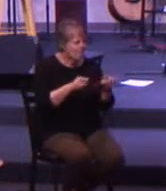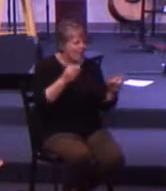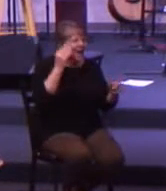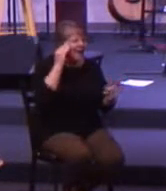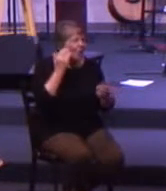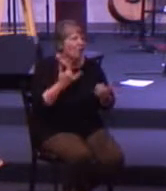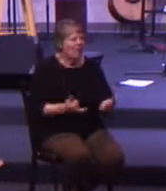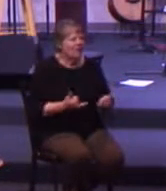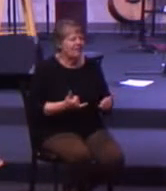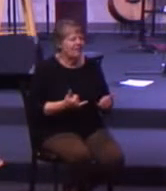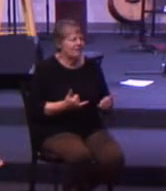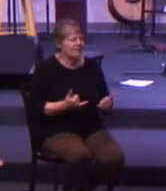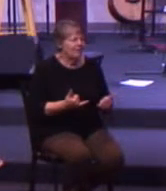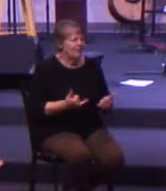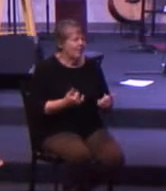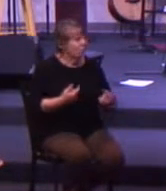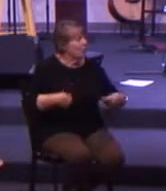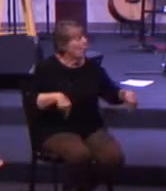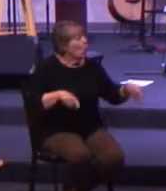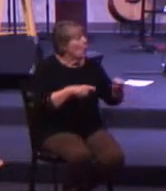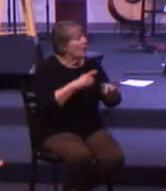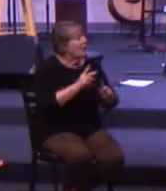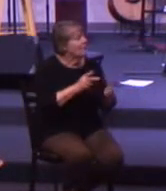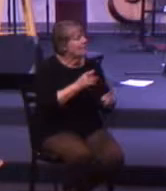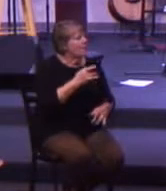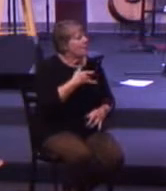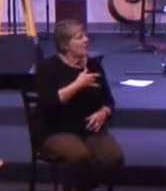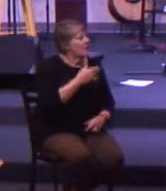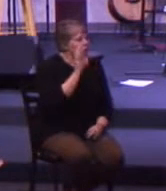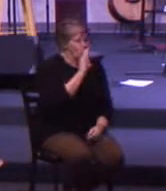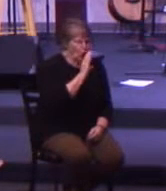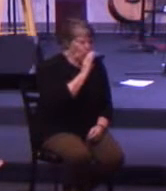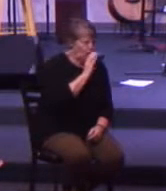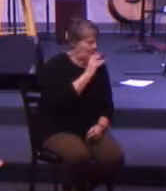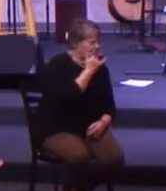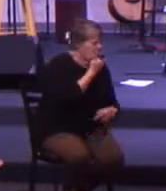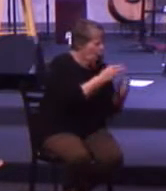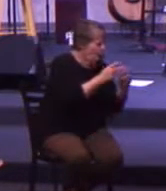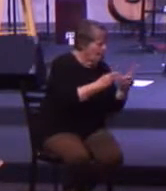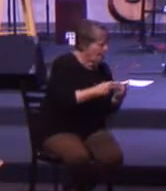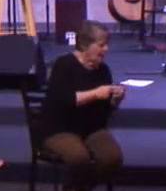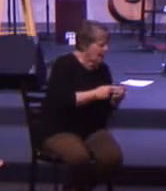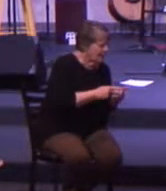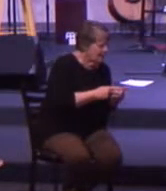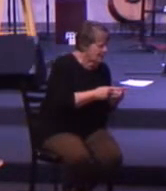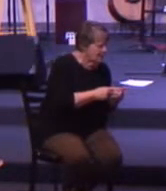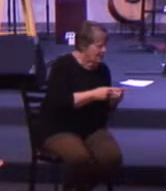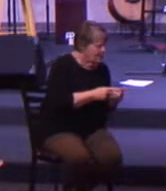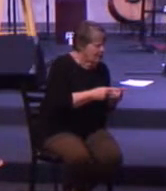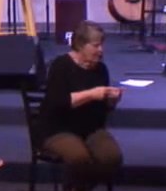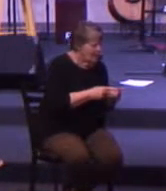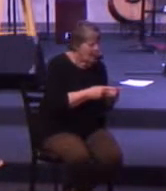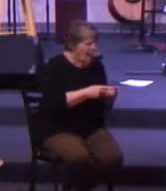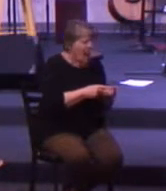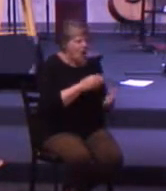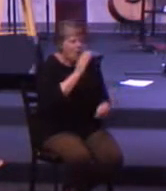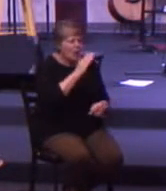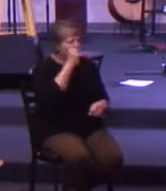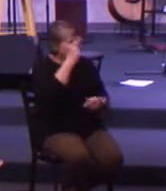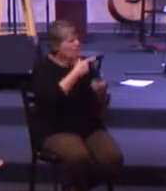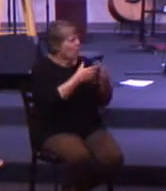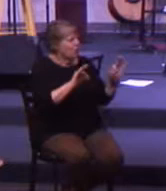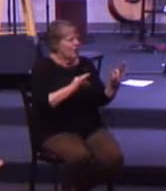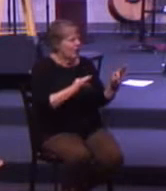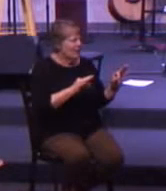We as people so often look in all the wrong places and we try to find freedom exactly where it can never be found. So here's